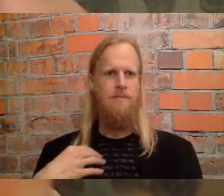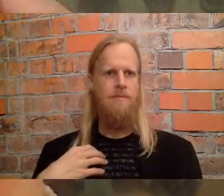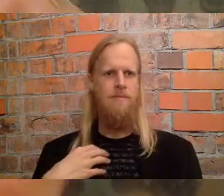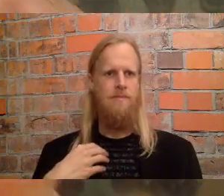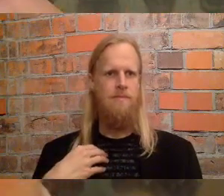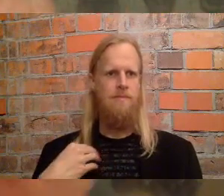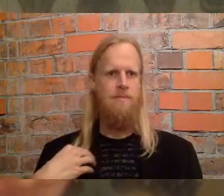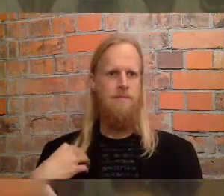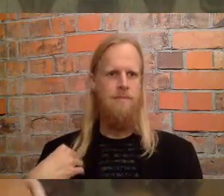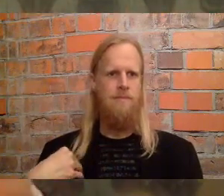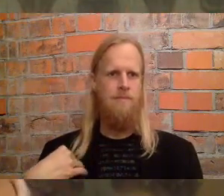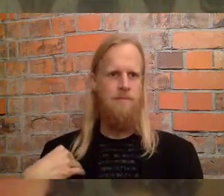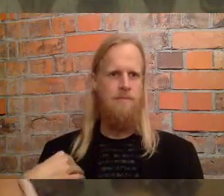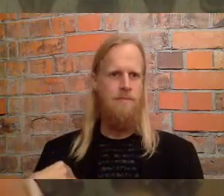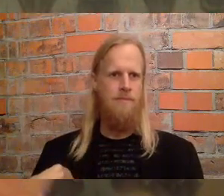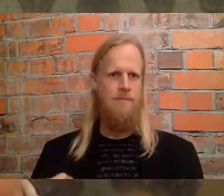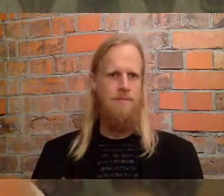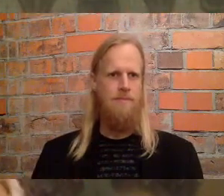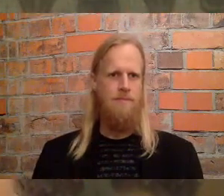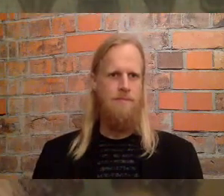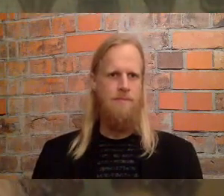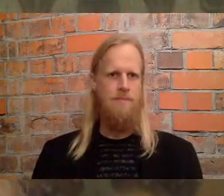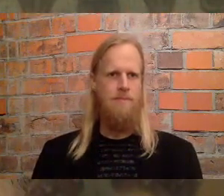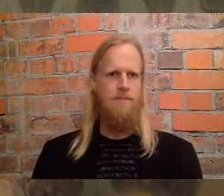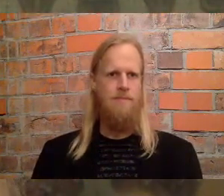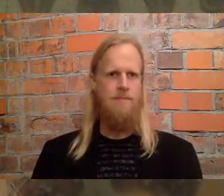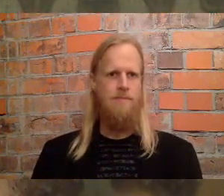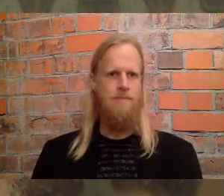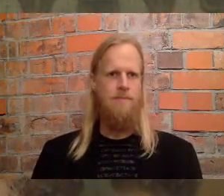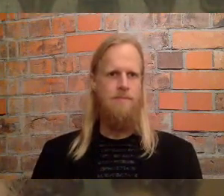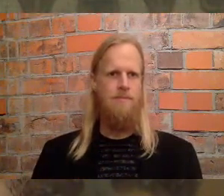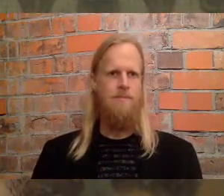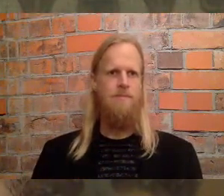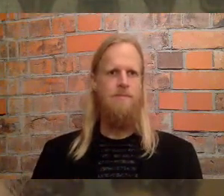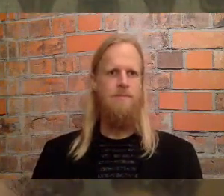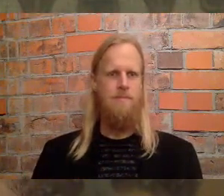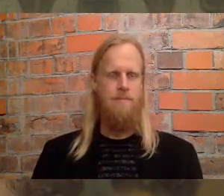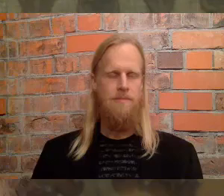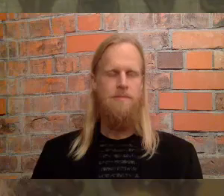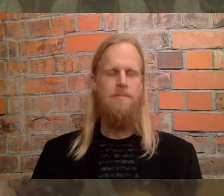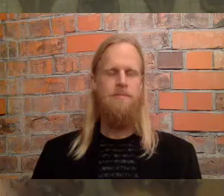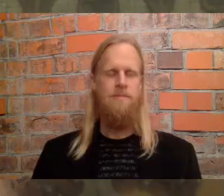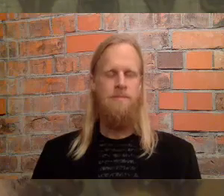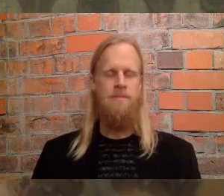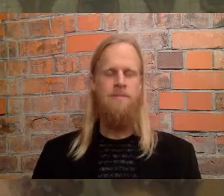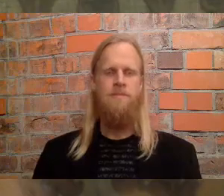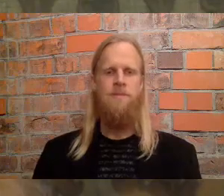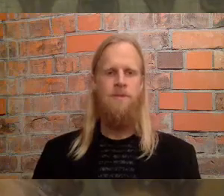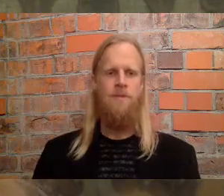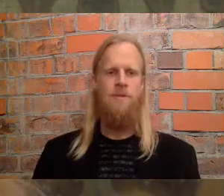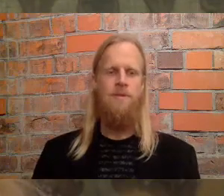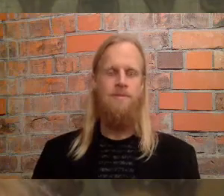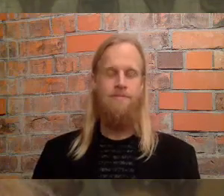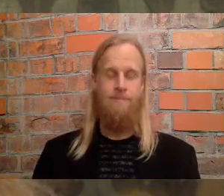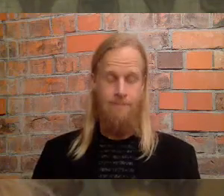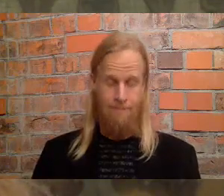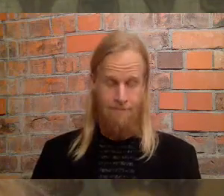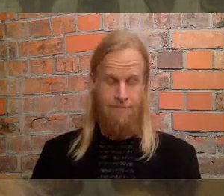I guarantee you that if each of us make that a daily choice, we will change this